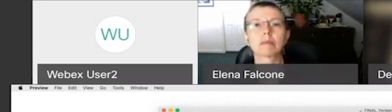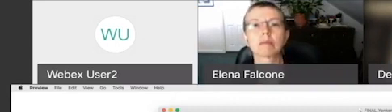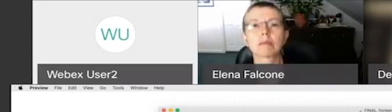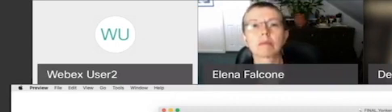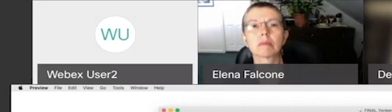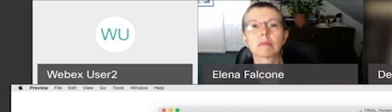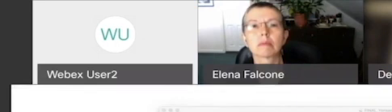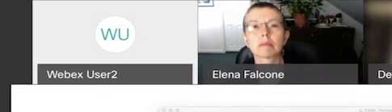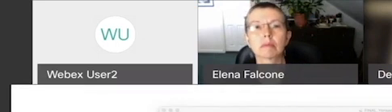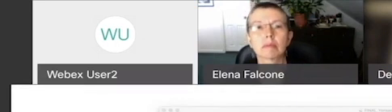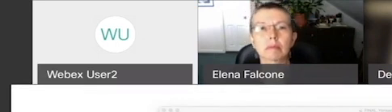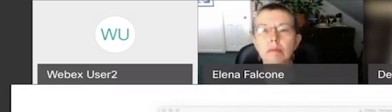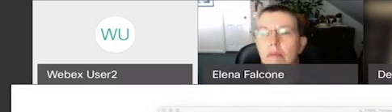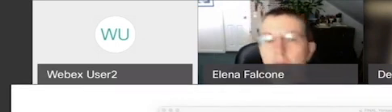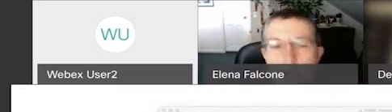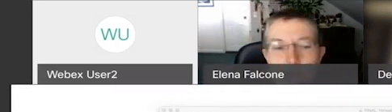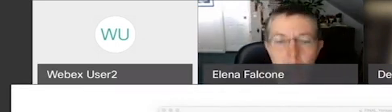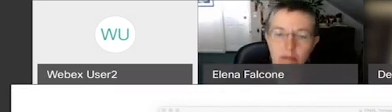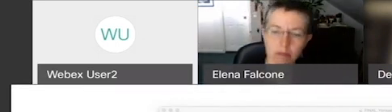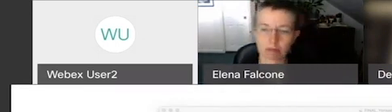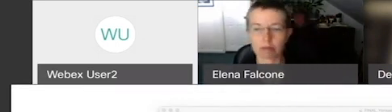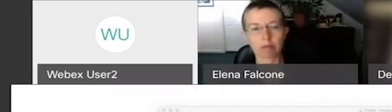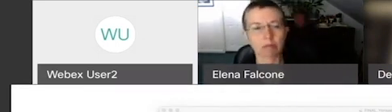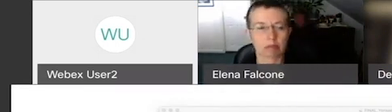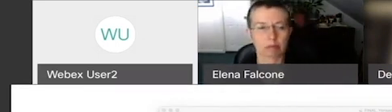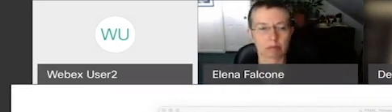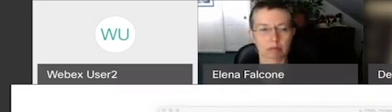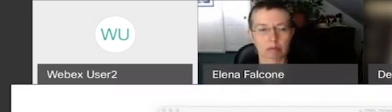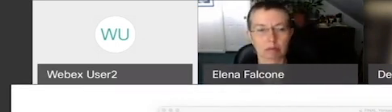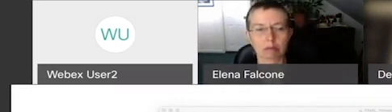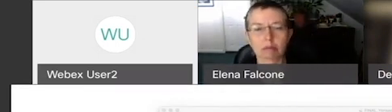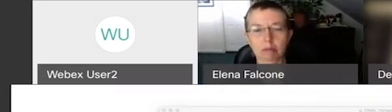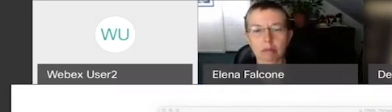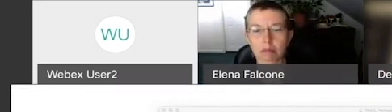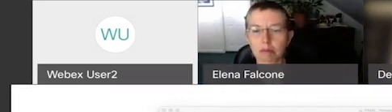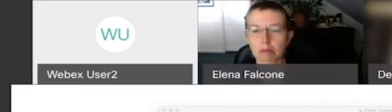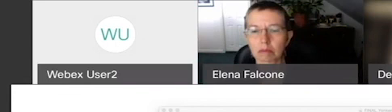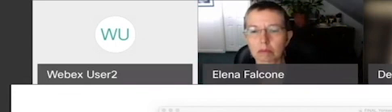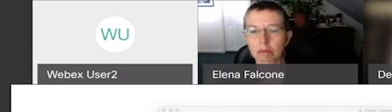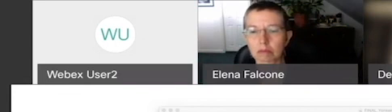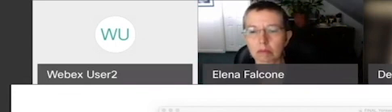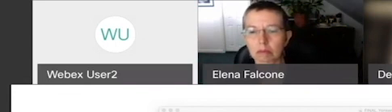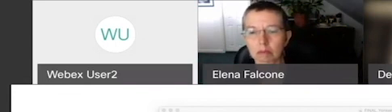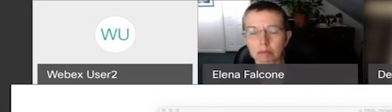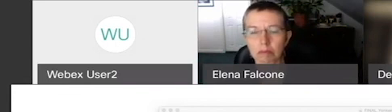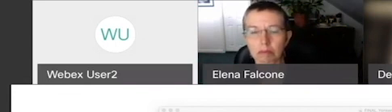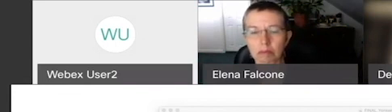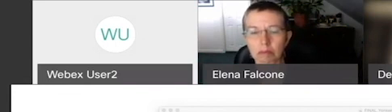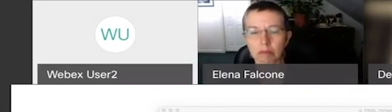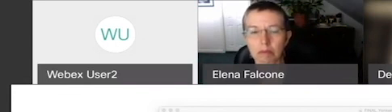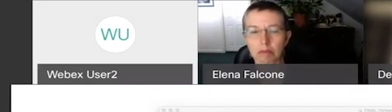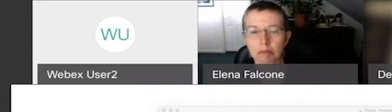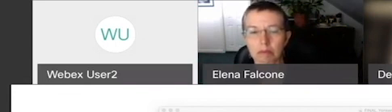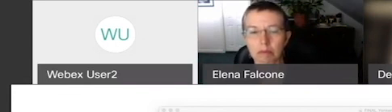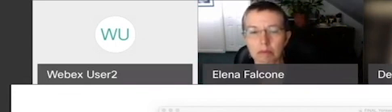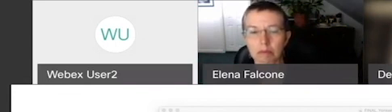as reassurance and guidance to the healthcare proxy, because anyone having to make end of life decisions, he